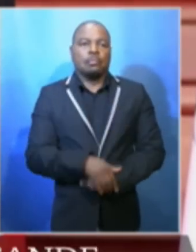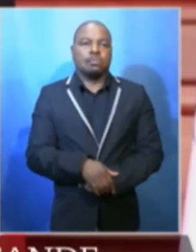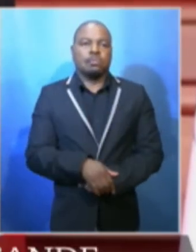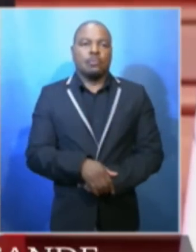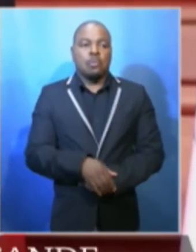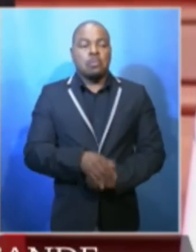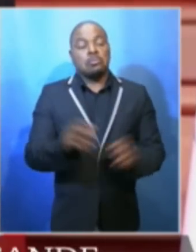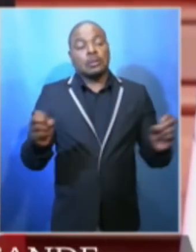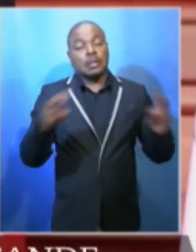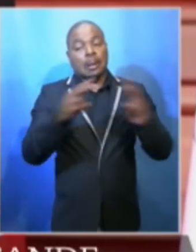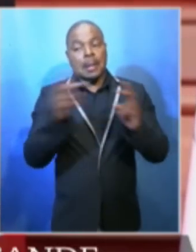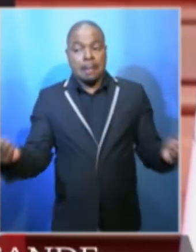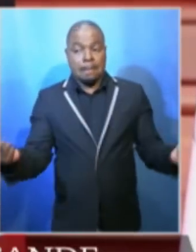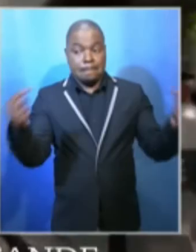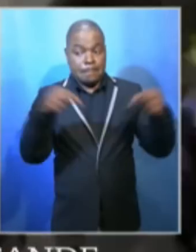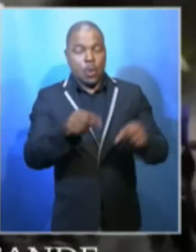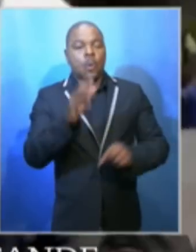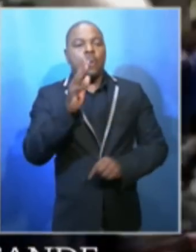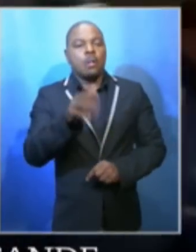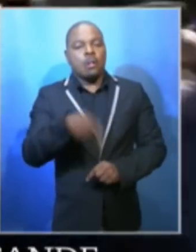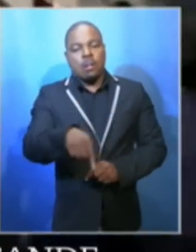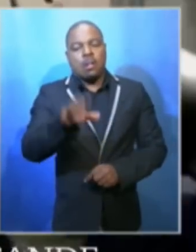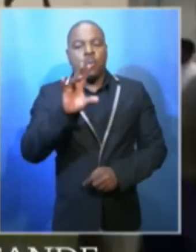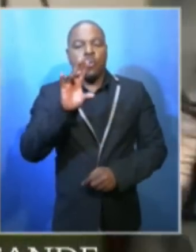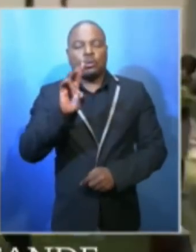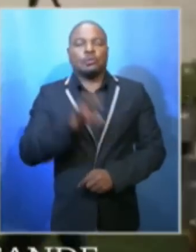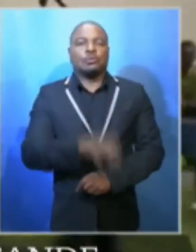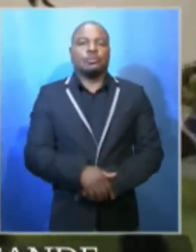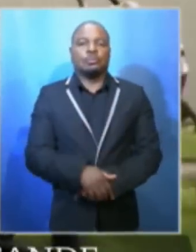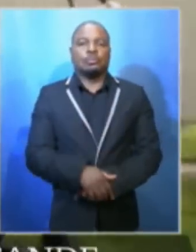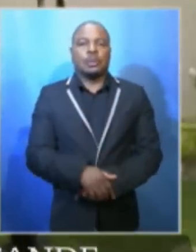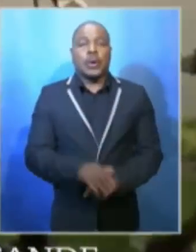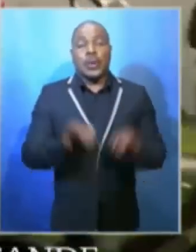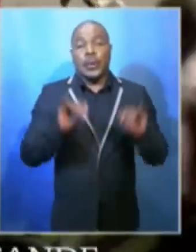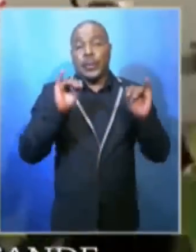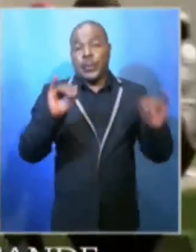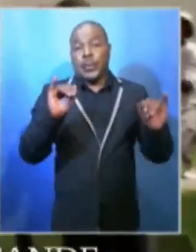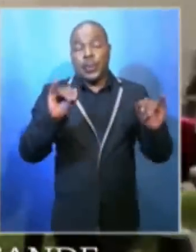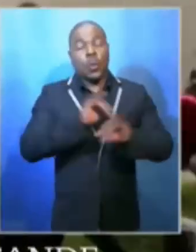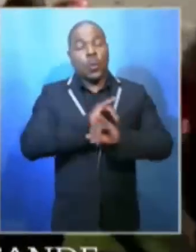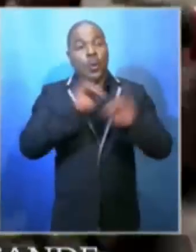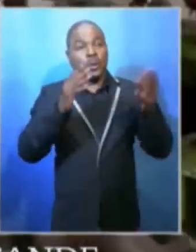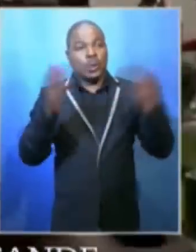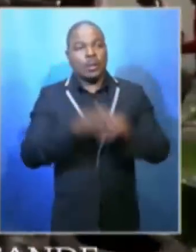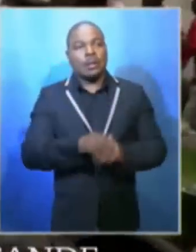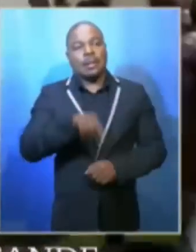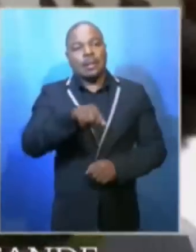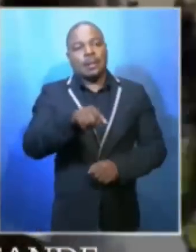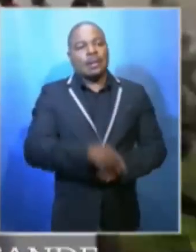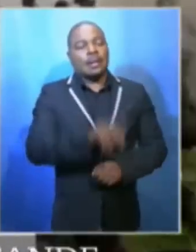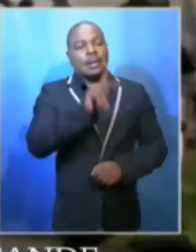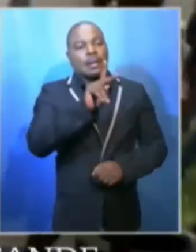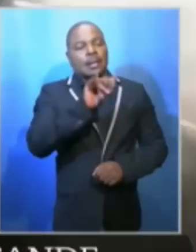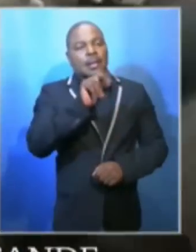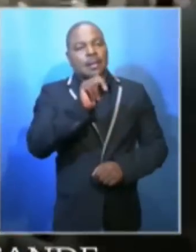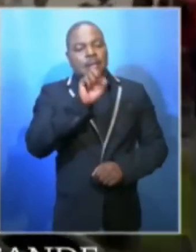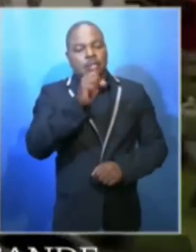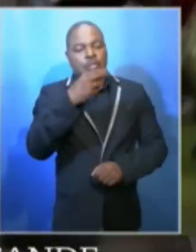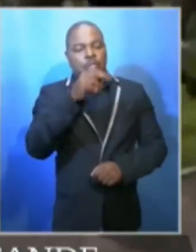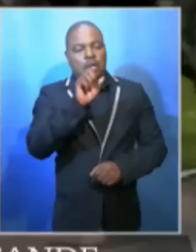summit on Wednesday. Maemo a tsitsipane segolobogolo kwa motsemošate wa Congo Kinshasa morago ga